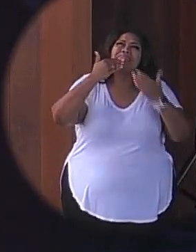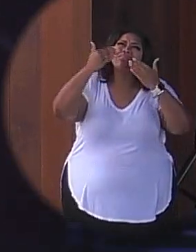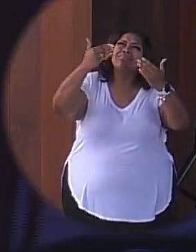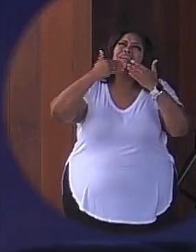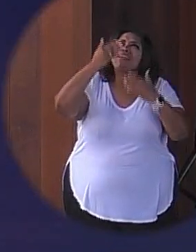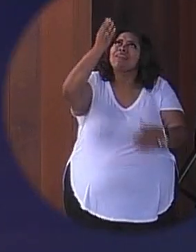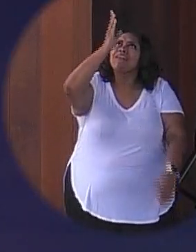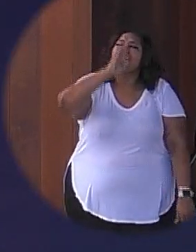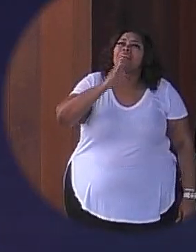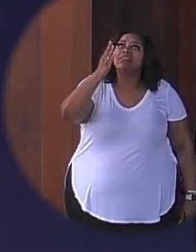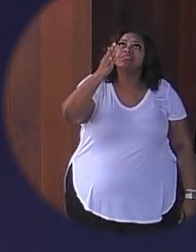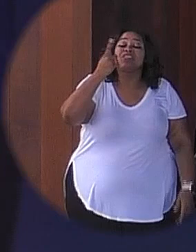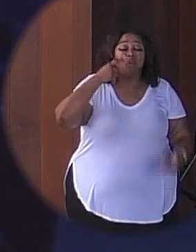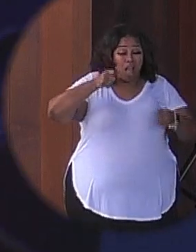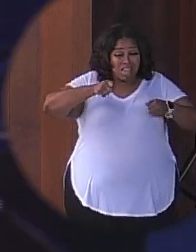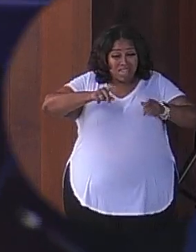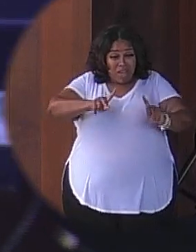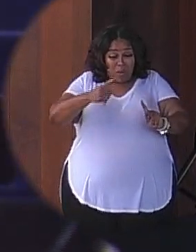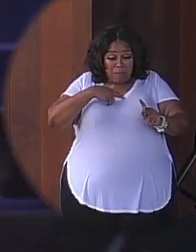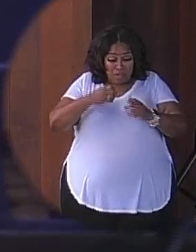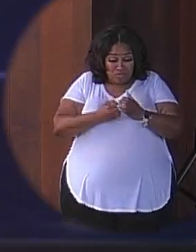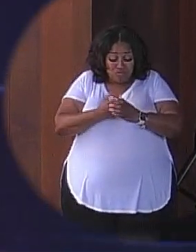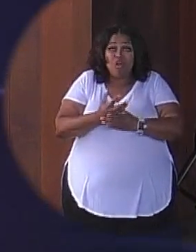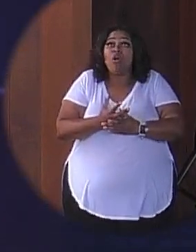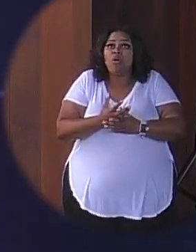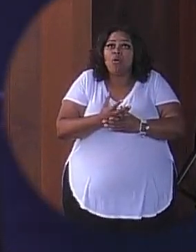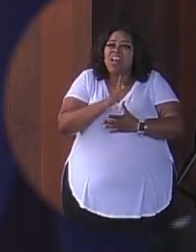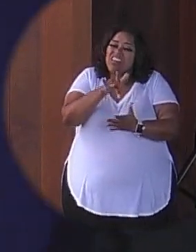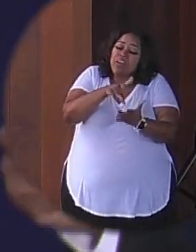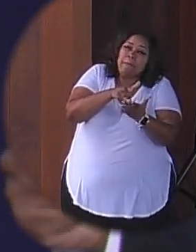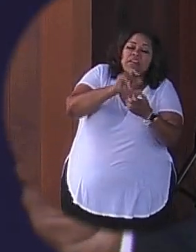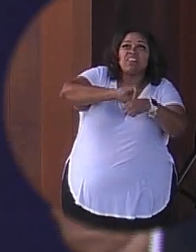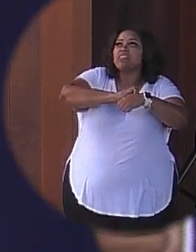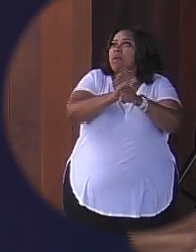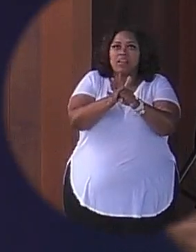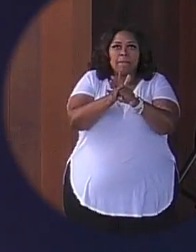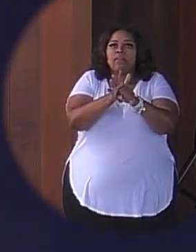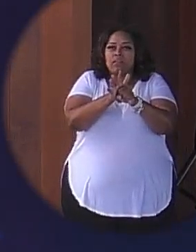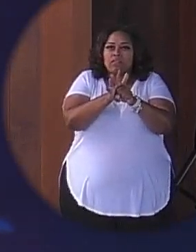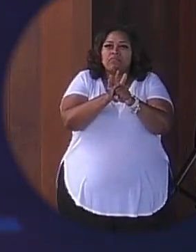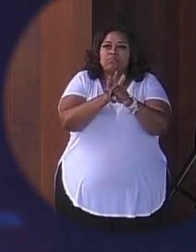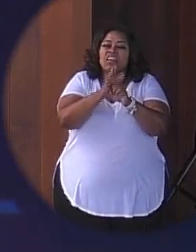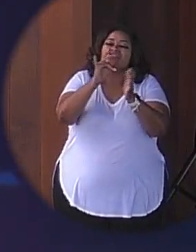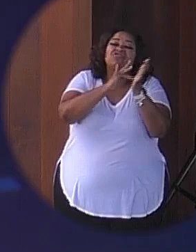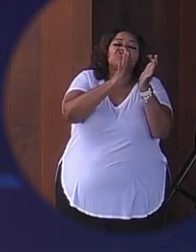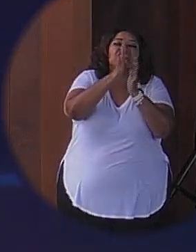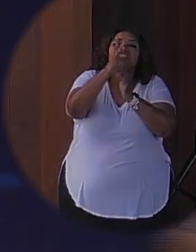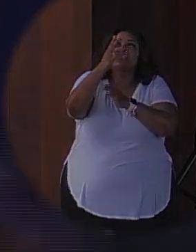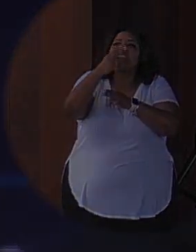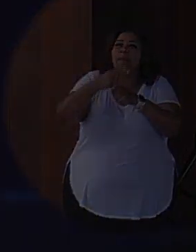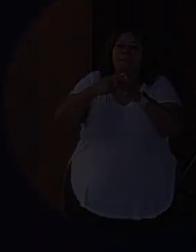God, for allowing me to prosper in the midst of this pandemic. In Jesus' name.